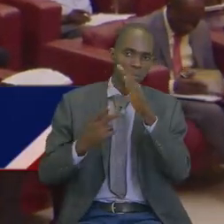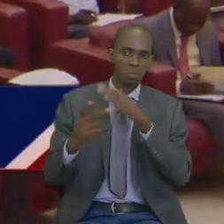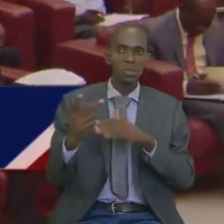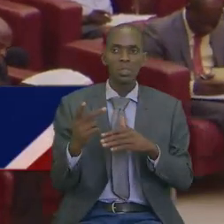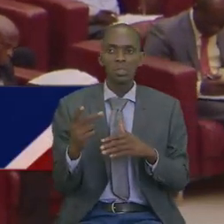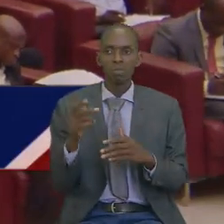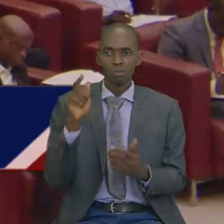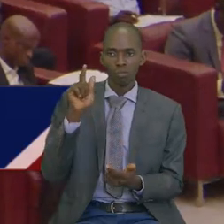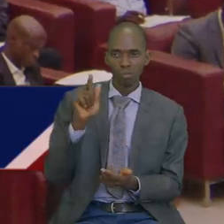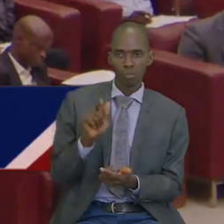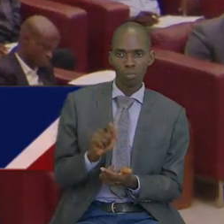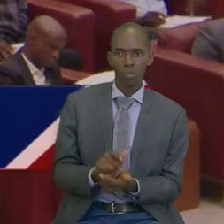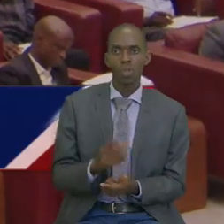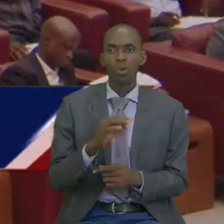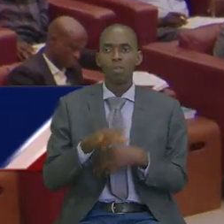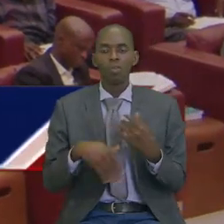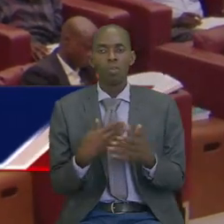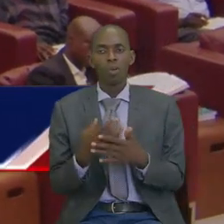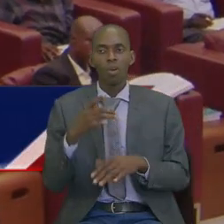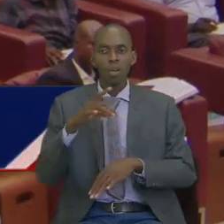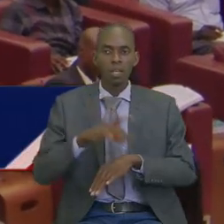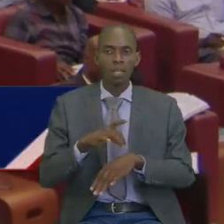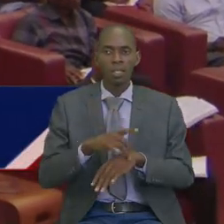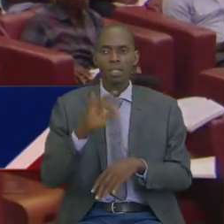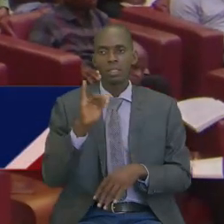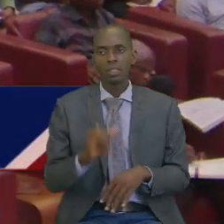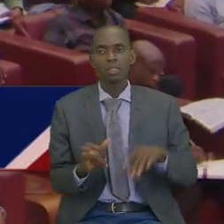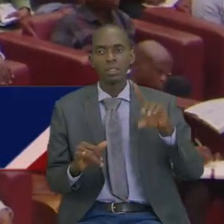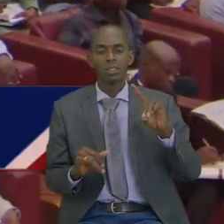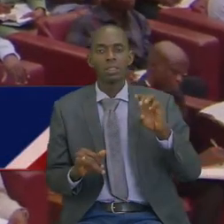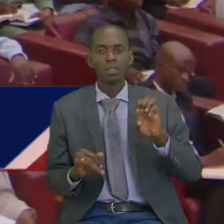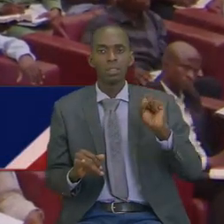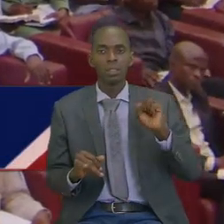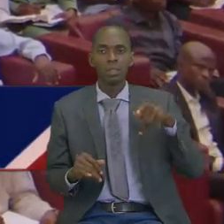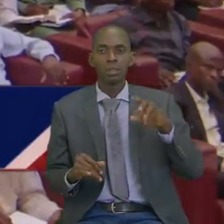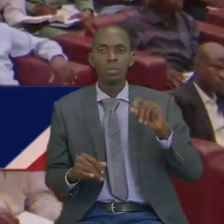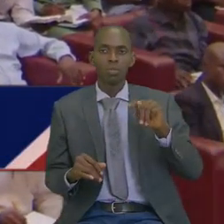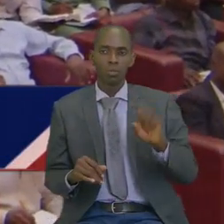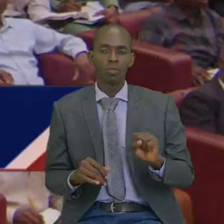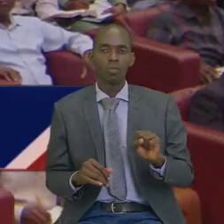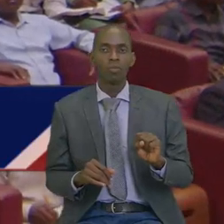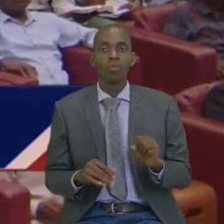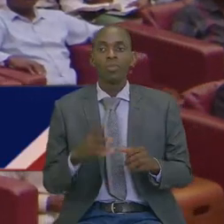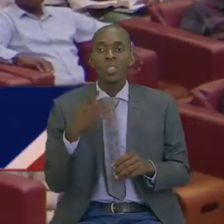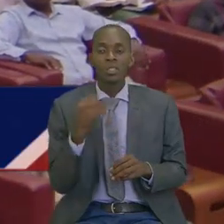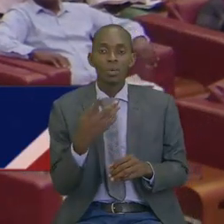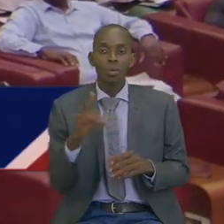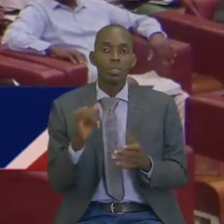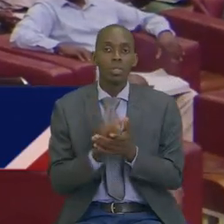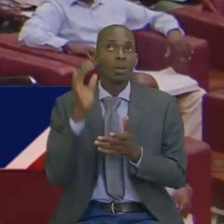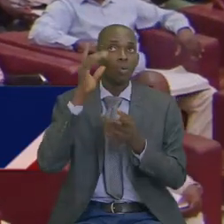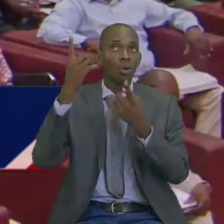earthly despots. The predicted deterioration, because the one that will come after